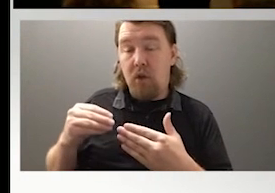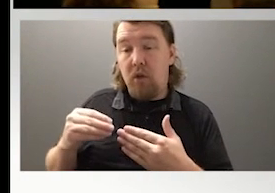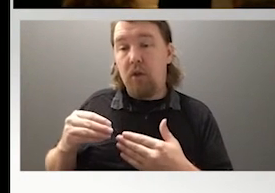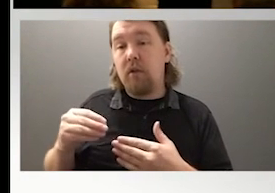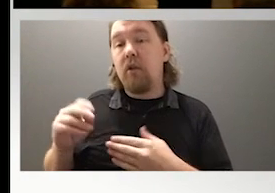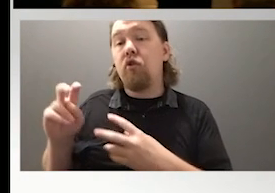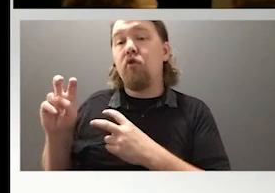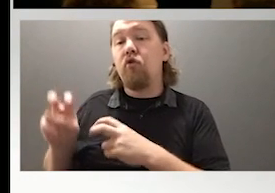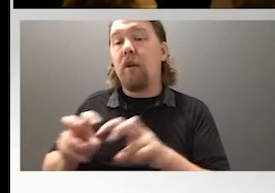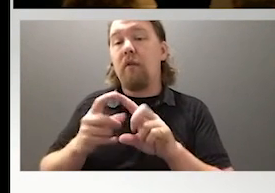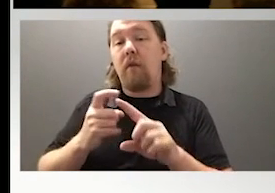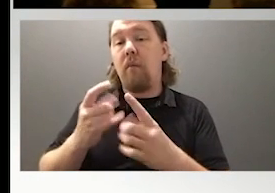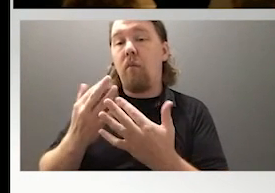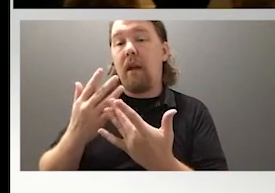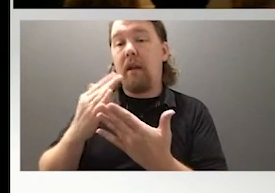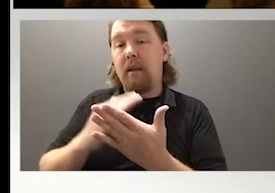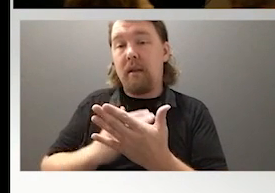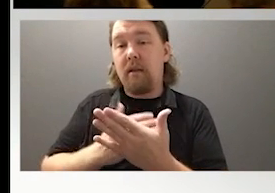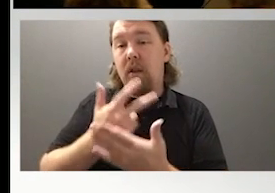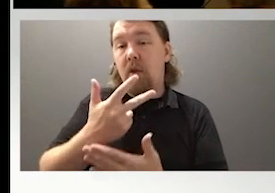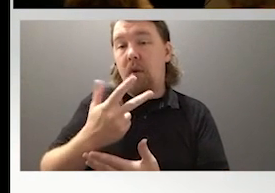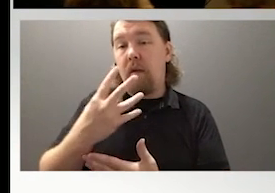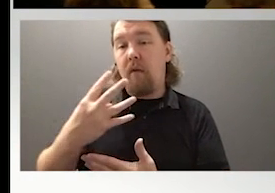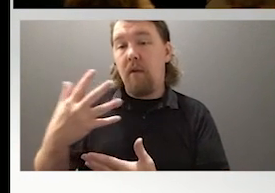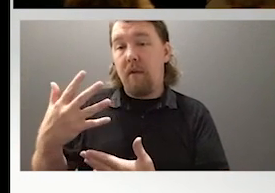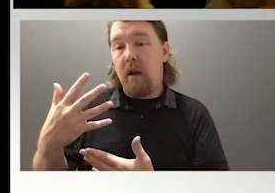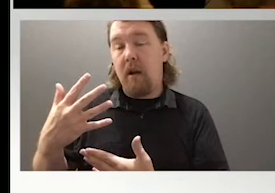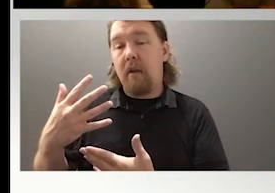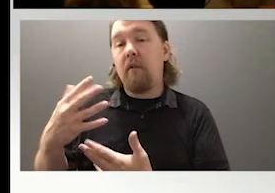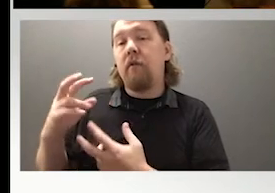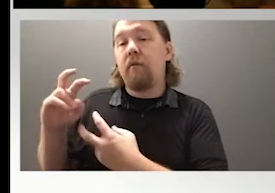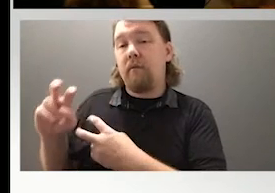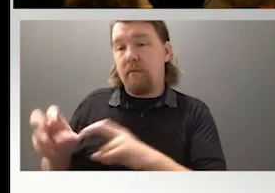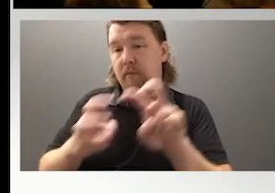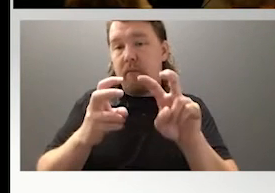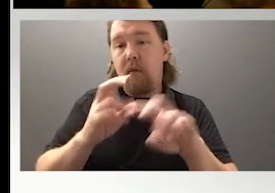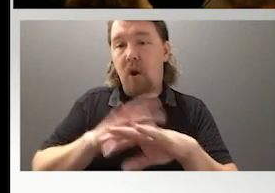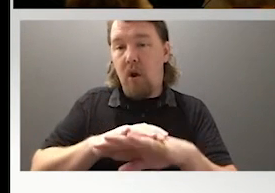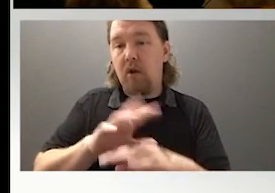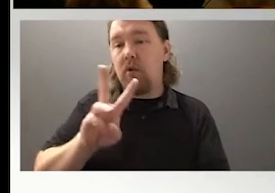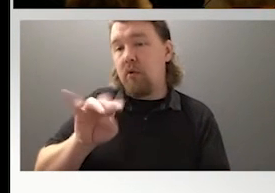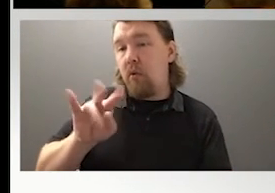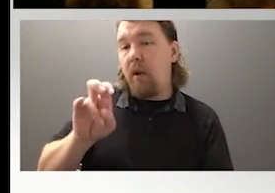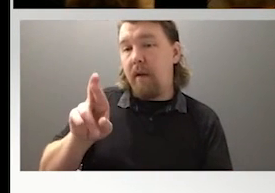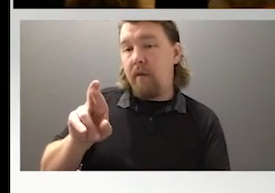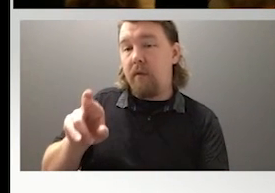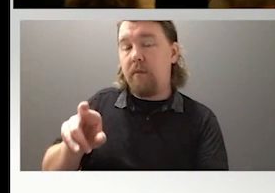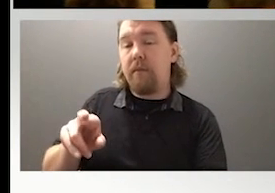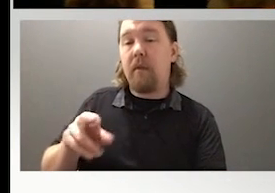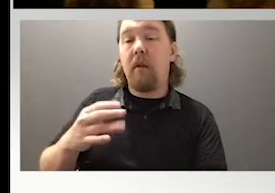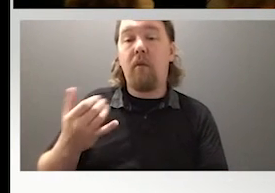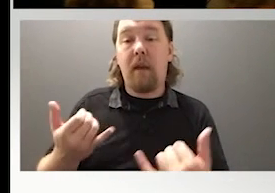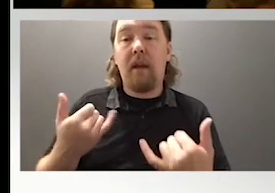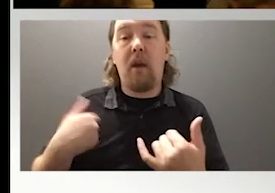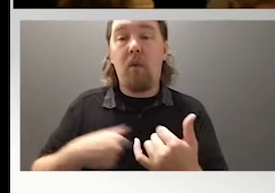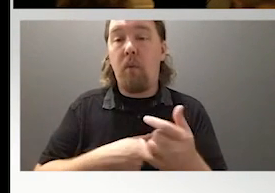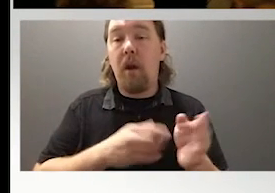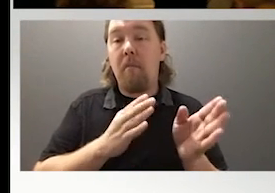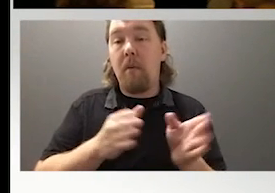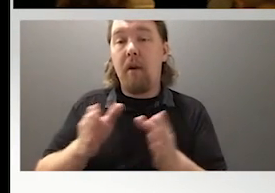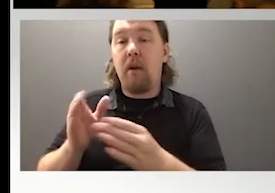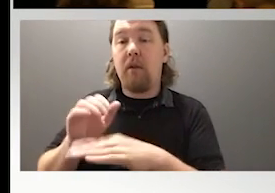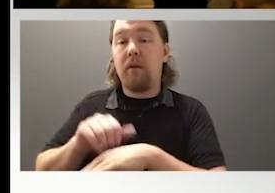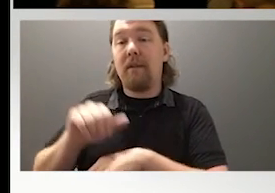the waiting list on categories 3, 4, and 5 onto the waiver. And we're currently preparing to send out